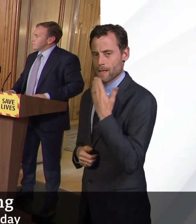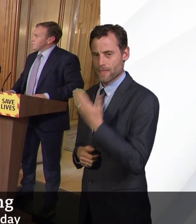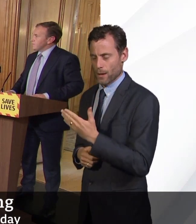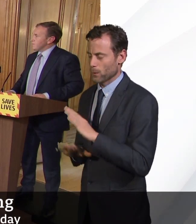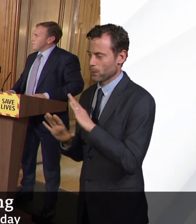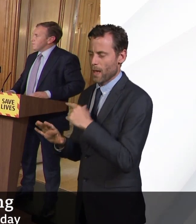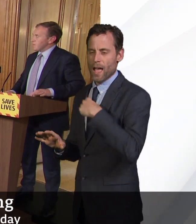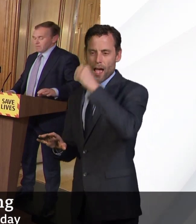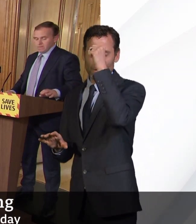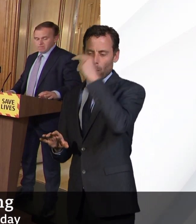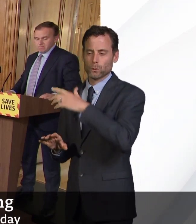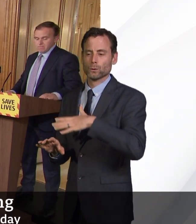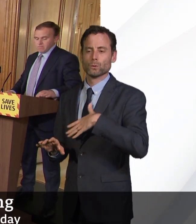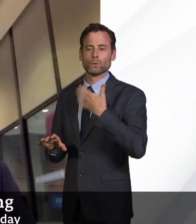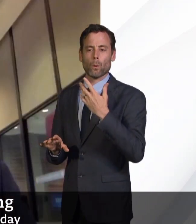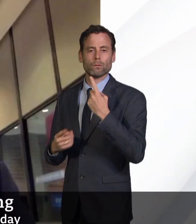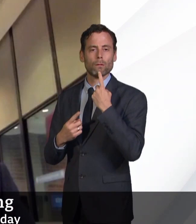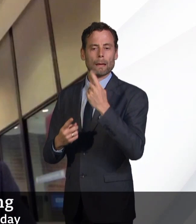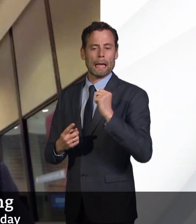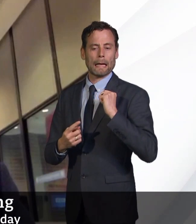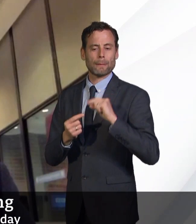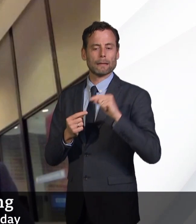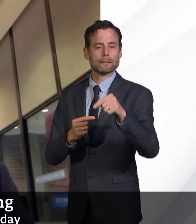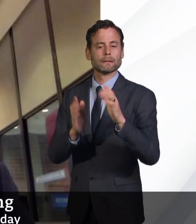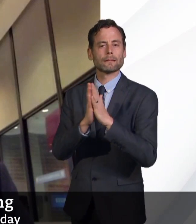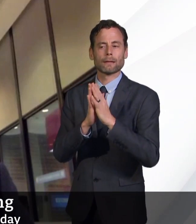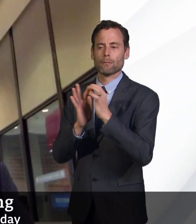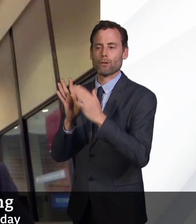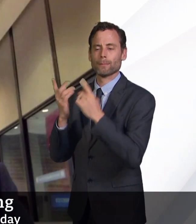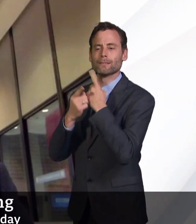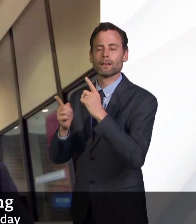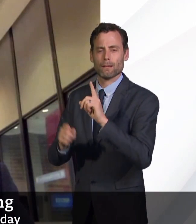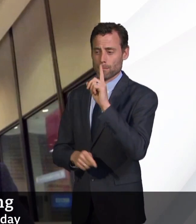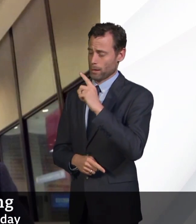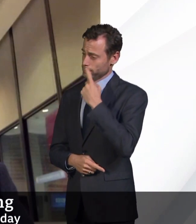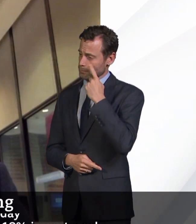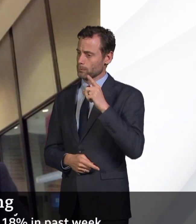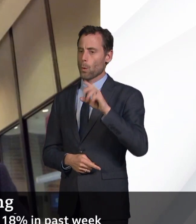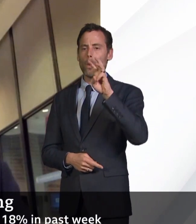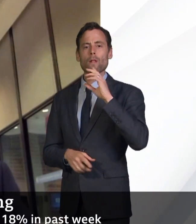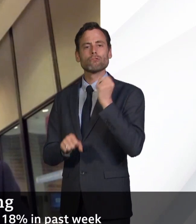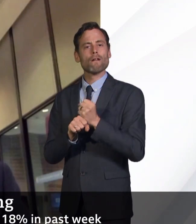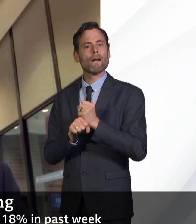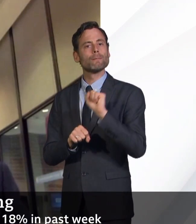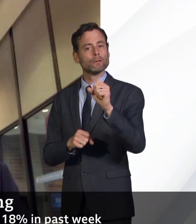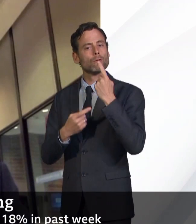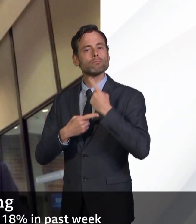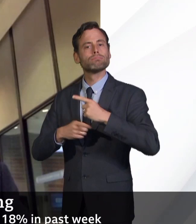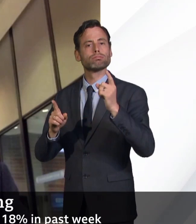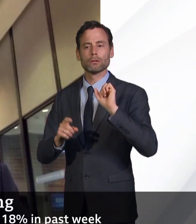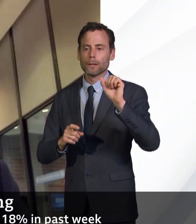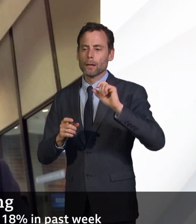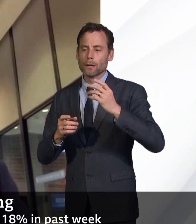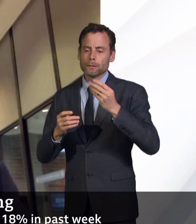preempt the Prime Minister, but today the Welsh Government has announced some modest changes to their lockdown rules before the Prime Minister speaks